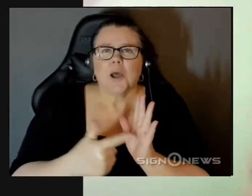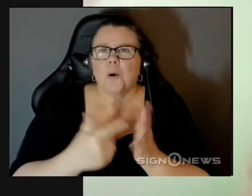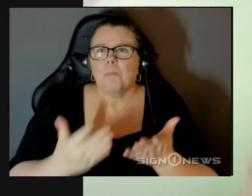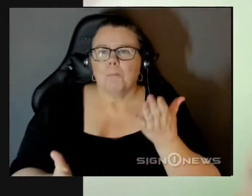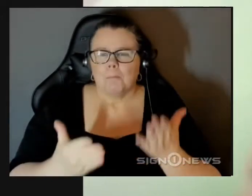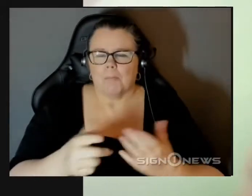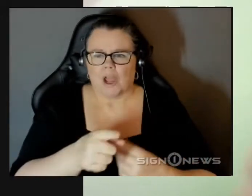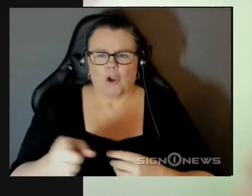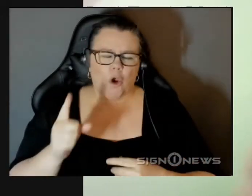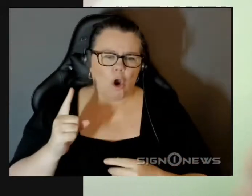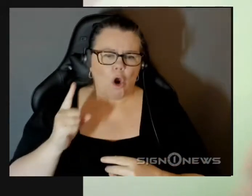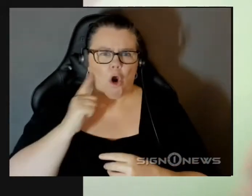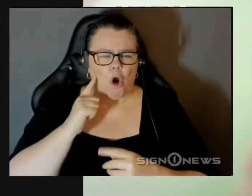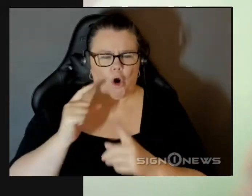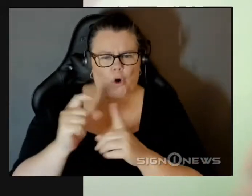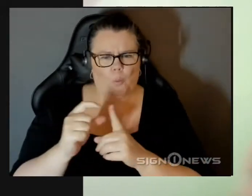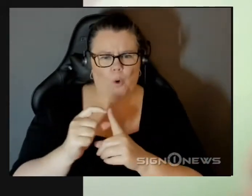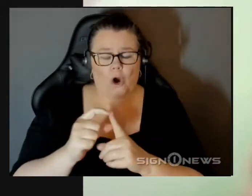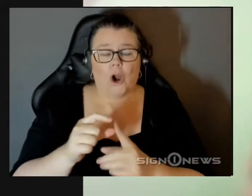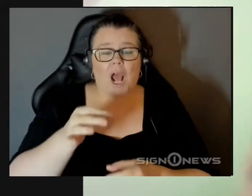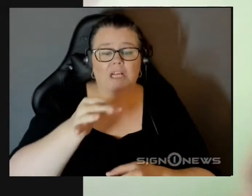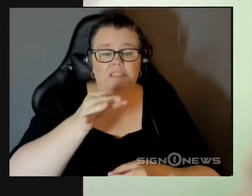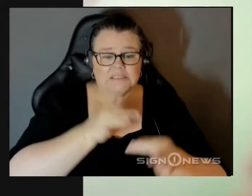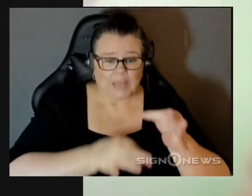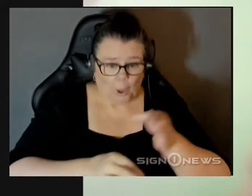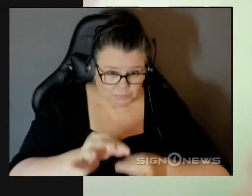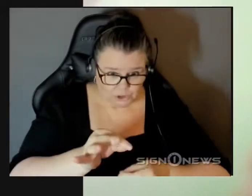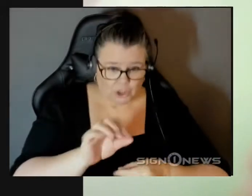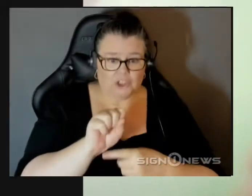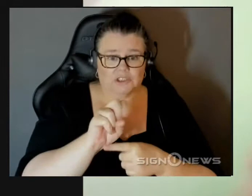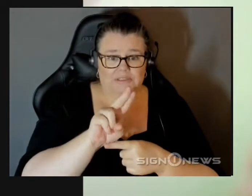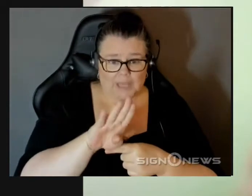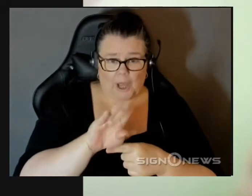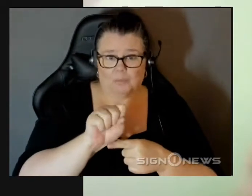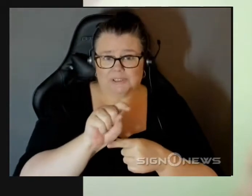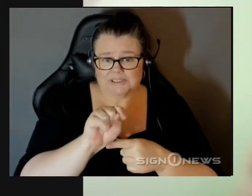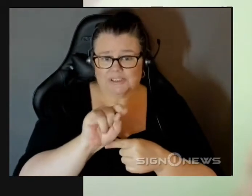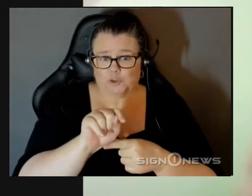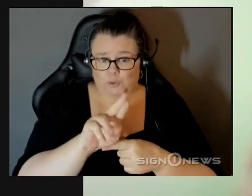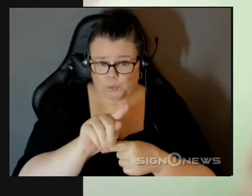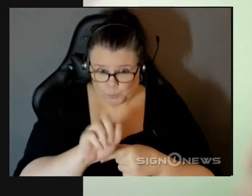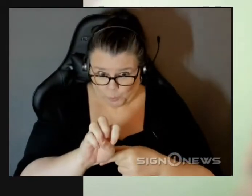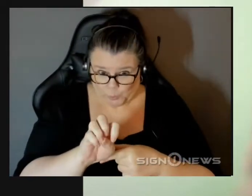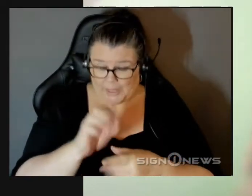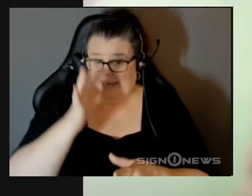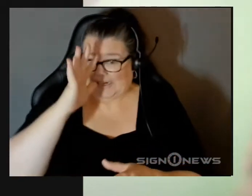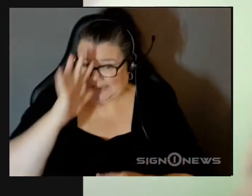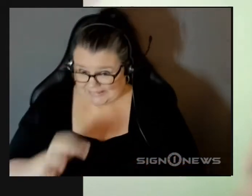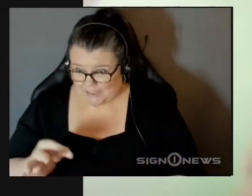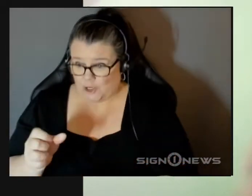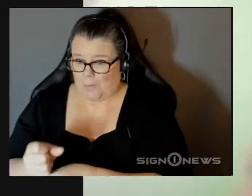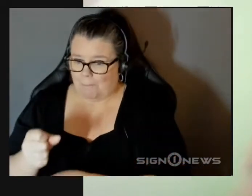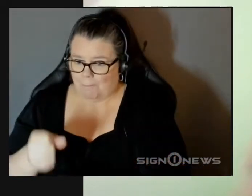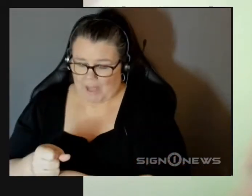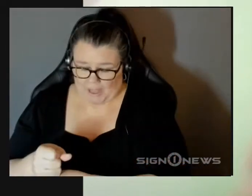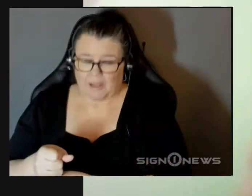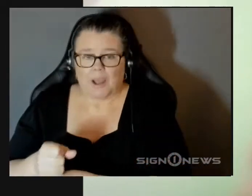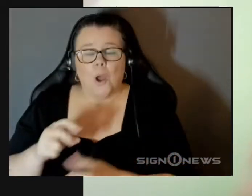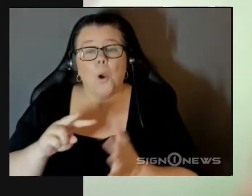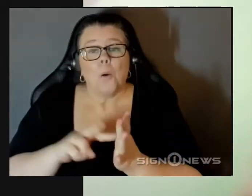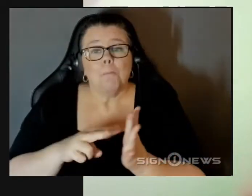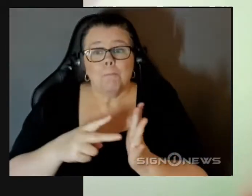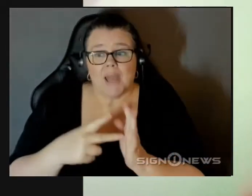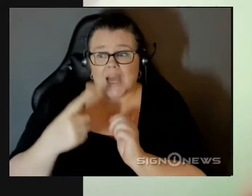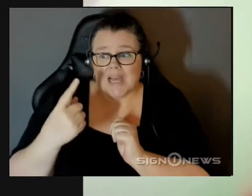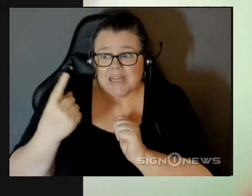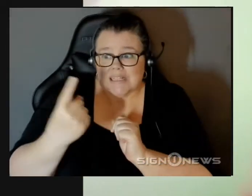phrase substitute decision-making, and that's different than supported decision-making. Substitute decision-making means it's someone else making a